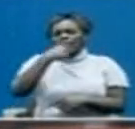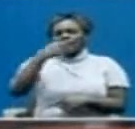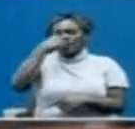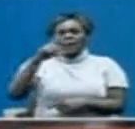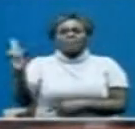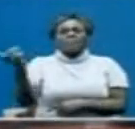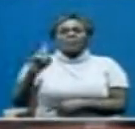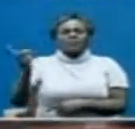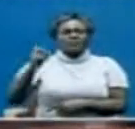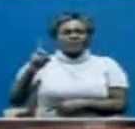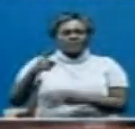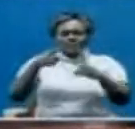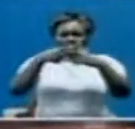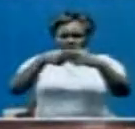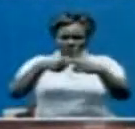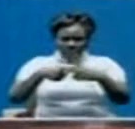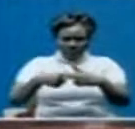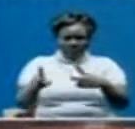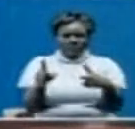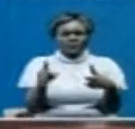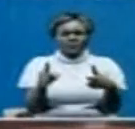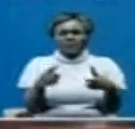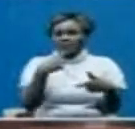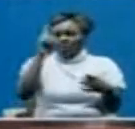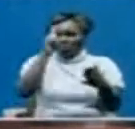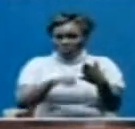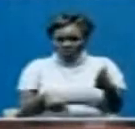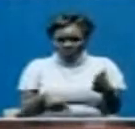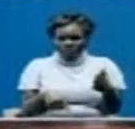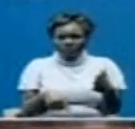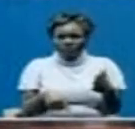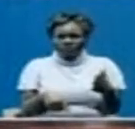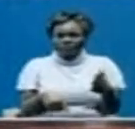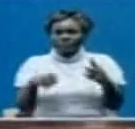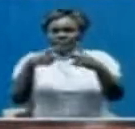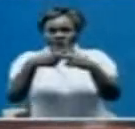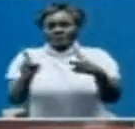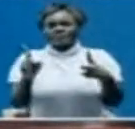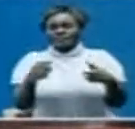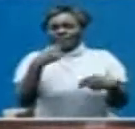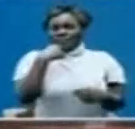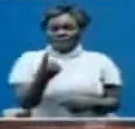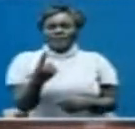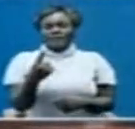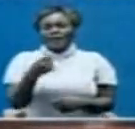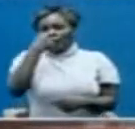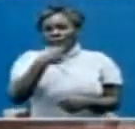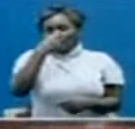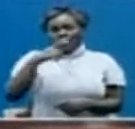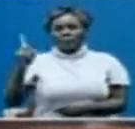Kikwete started by saying, okay, when you, he got the envelope, he started now